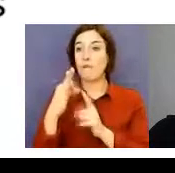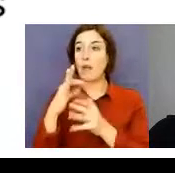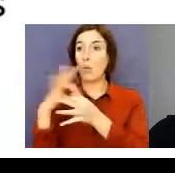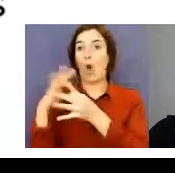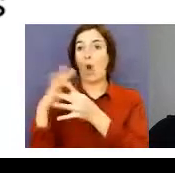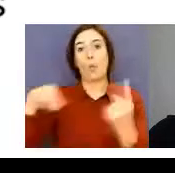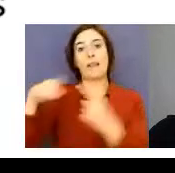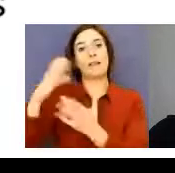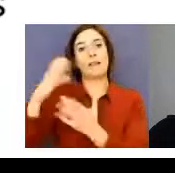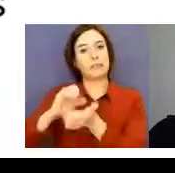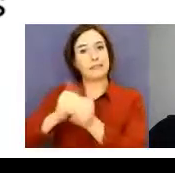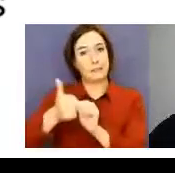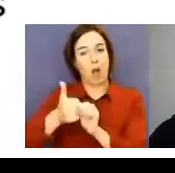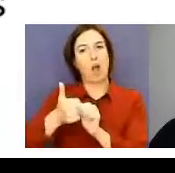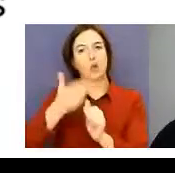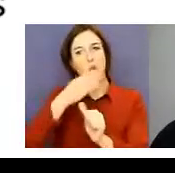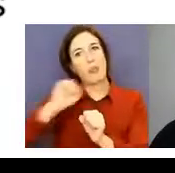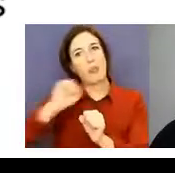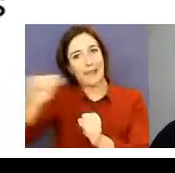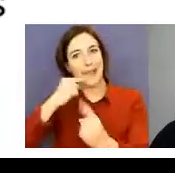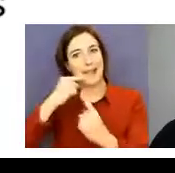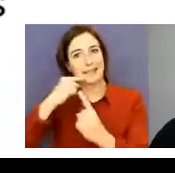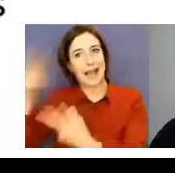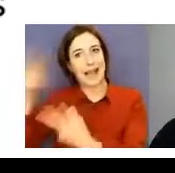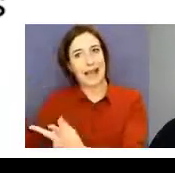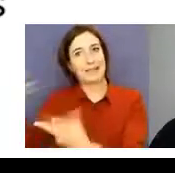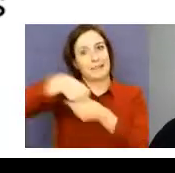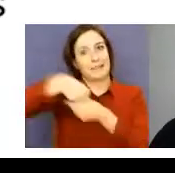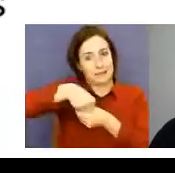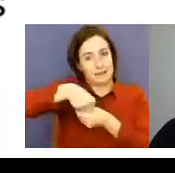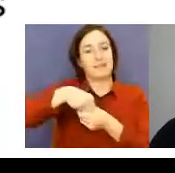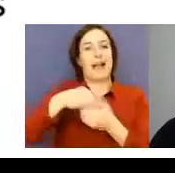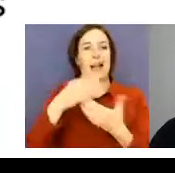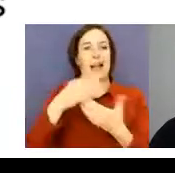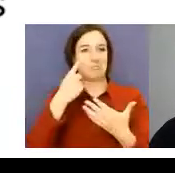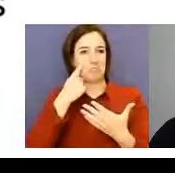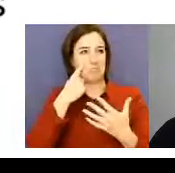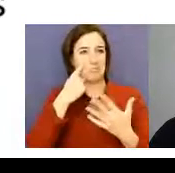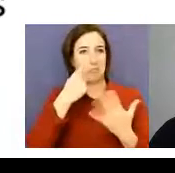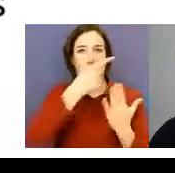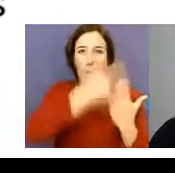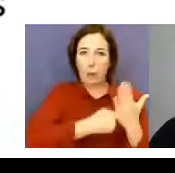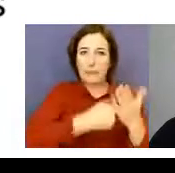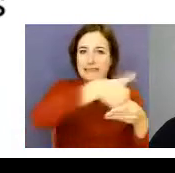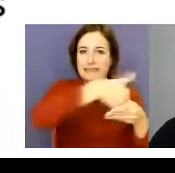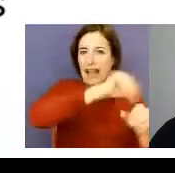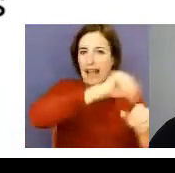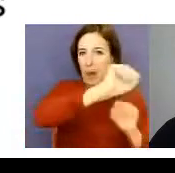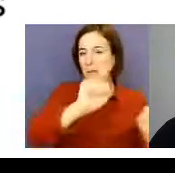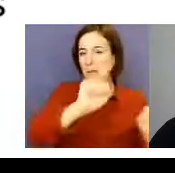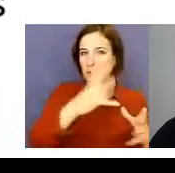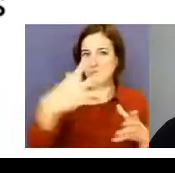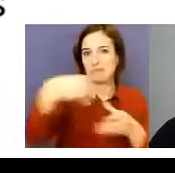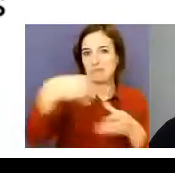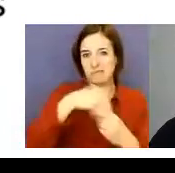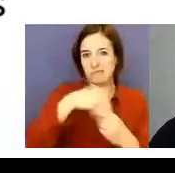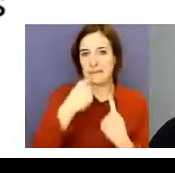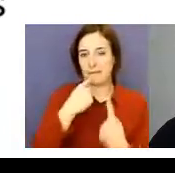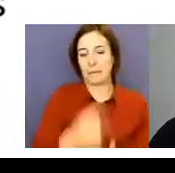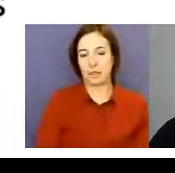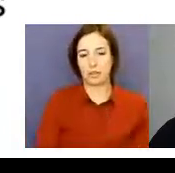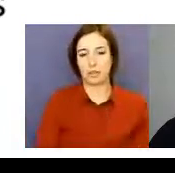their channels, and we're talking to policymaker stakeholders as well. In the sampling, we've recently upweighted